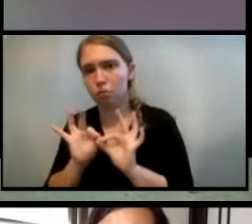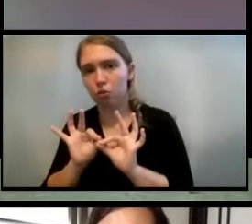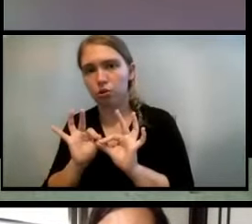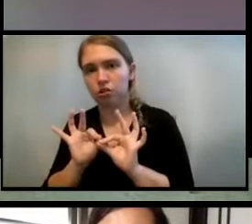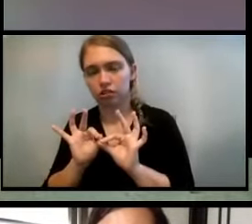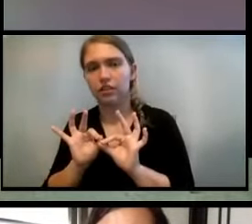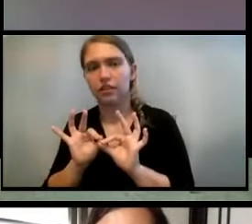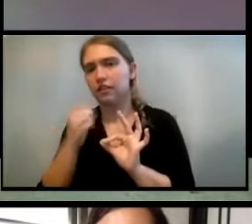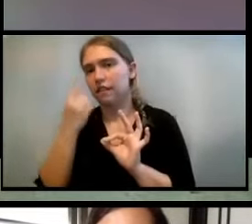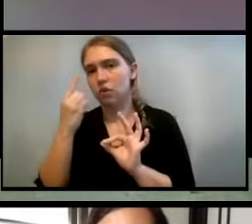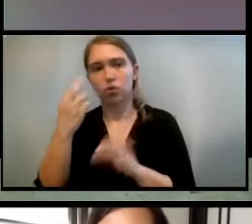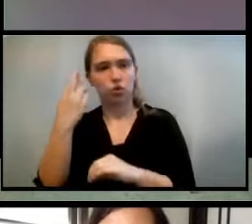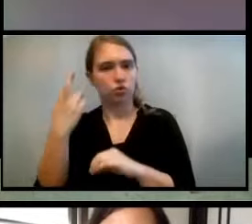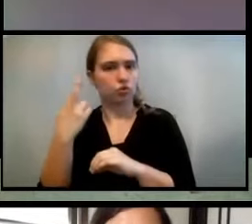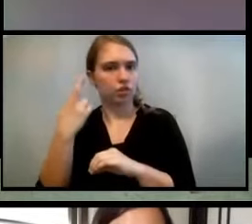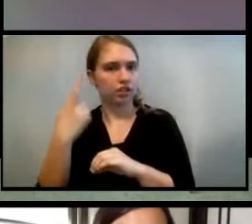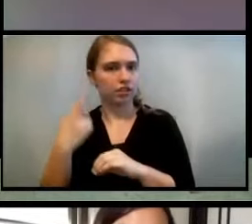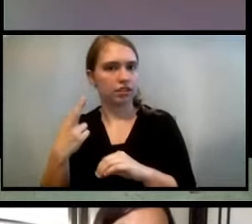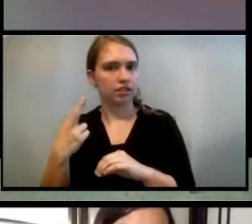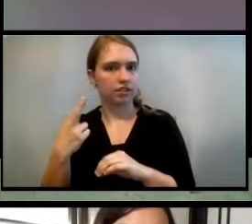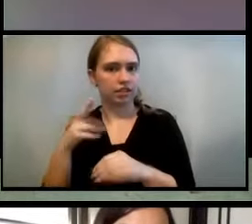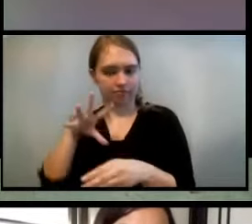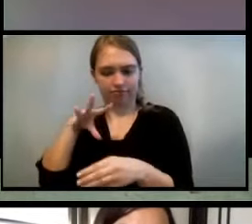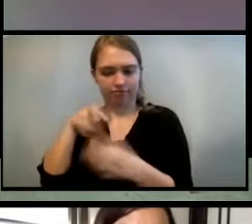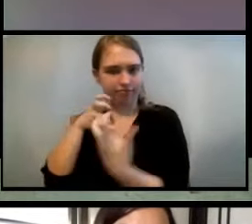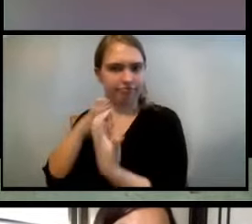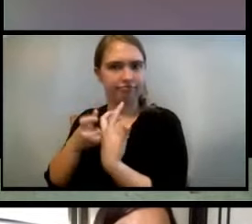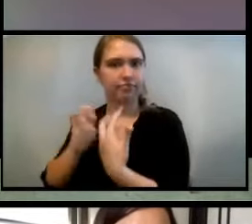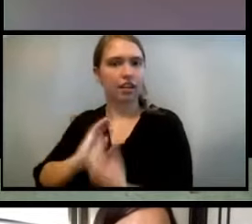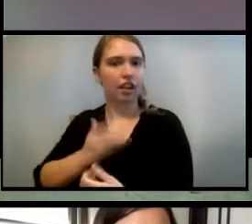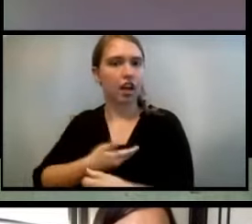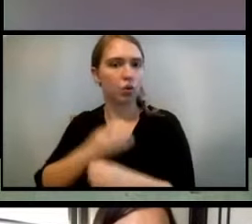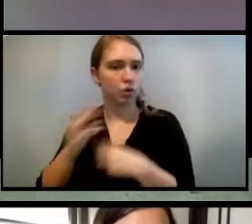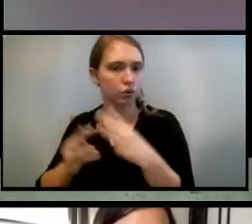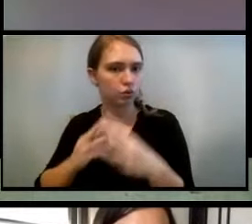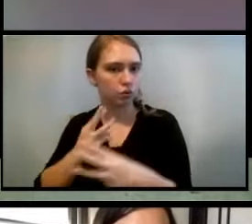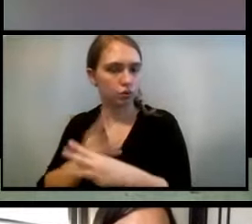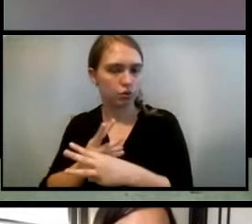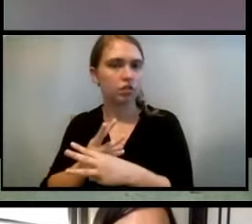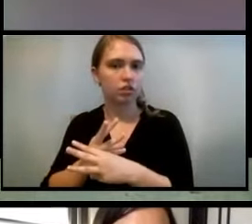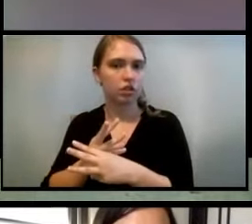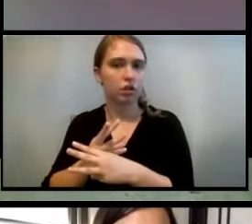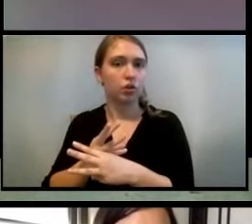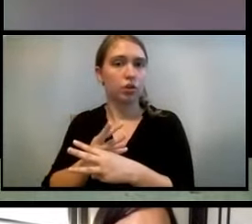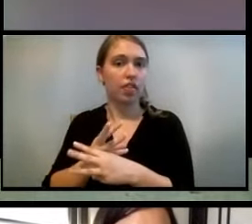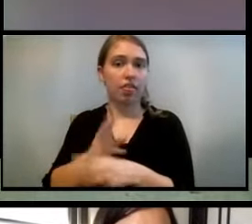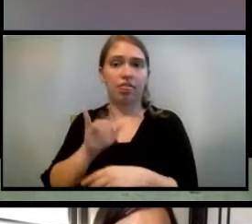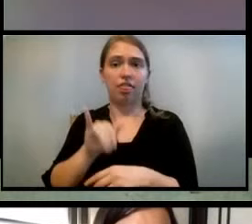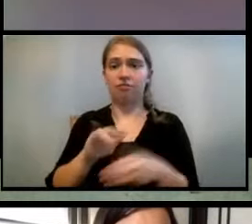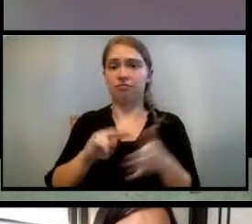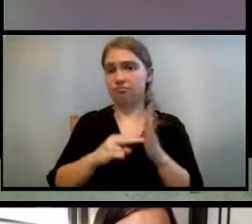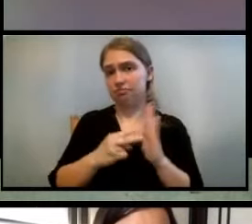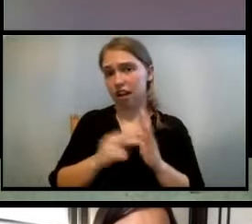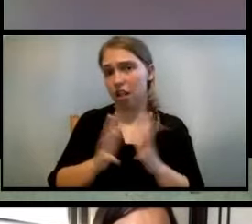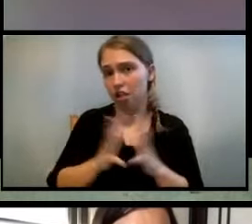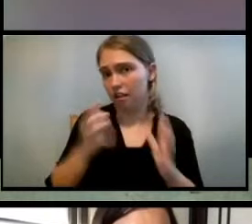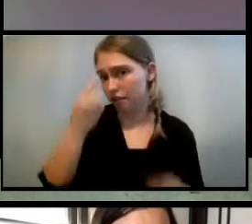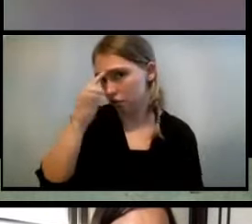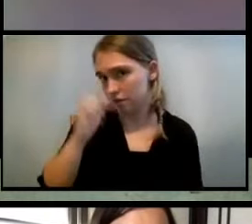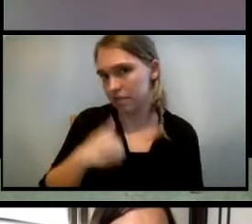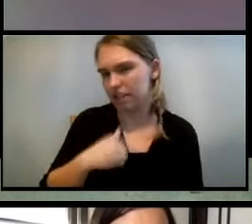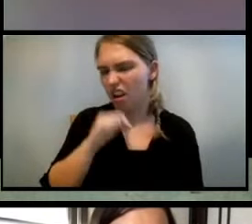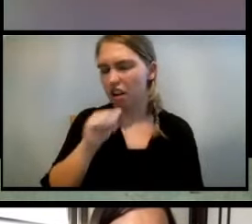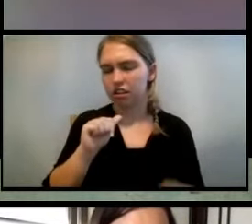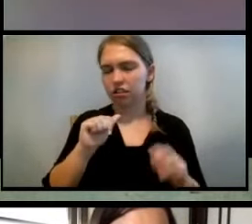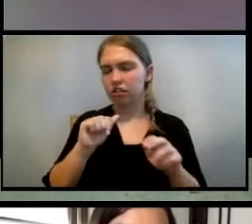reasons that extend into our world. So that has meant a great deal to me, that it's not just escapism, it's